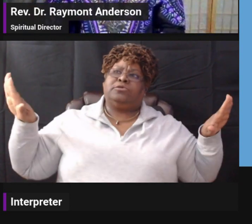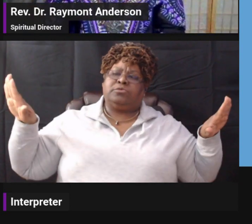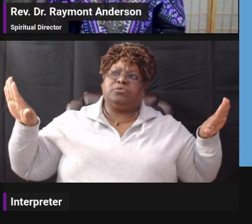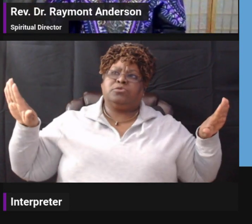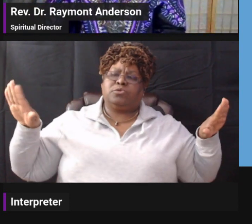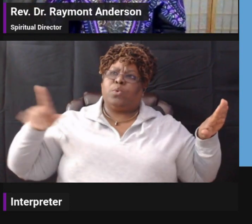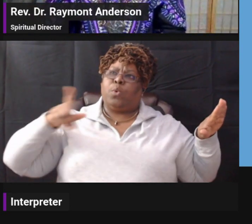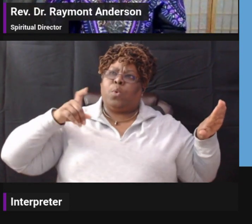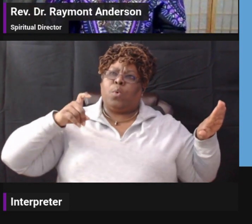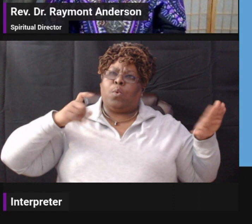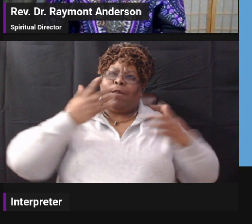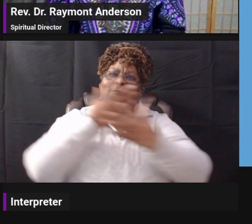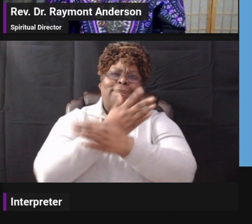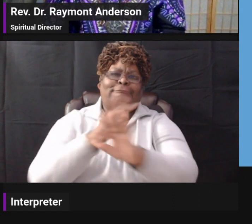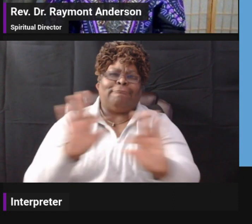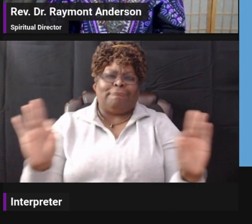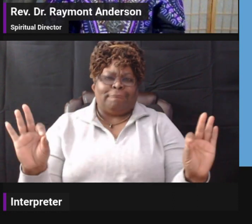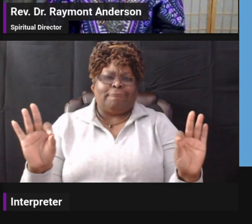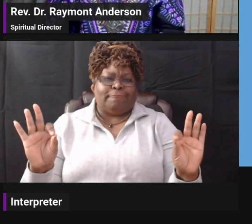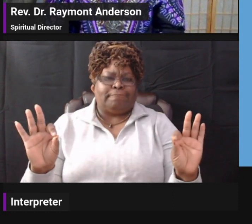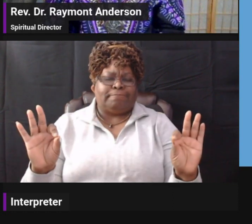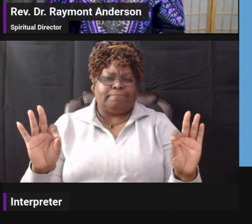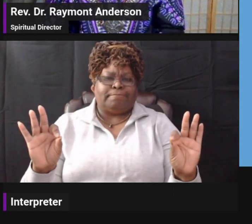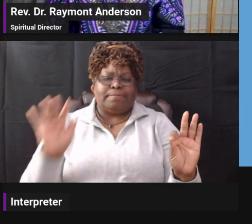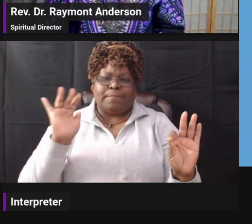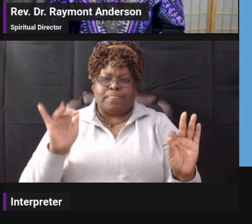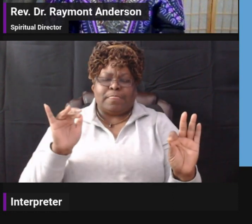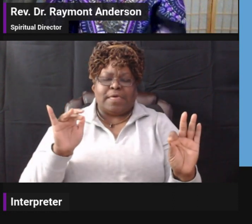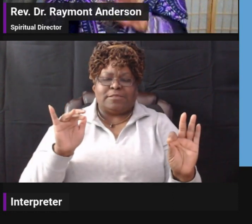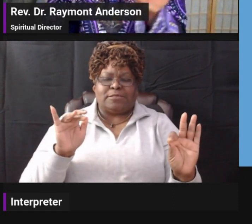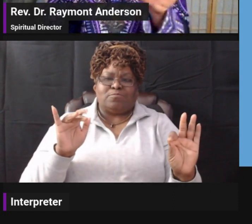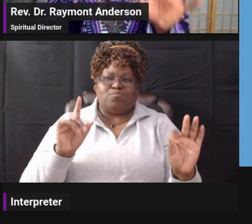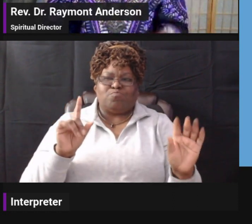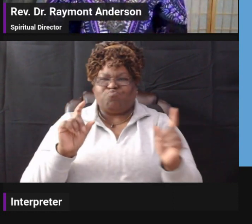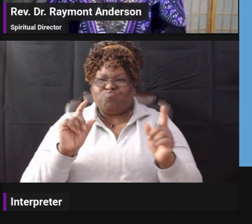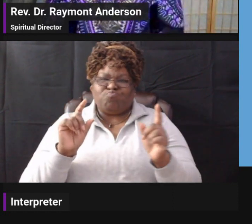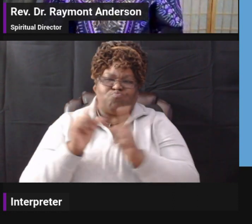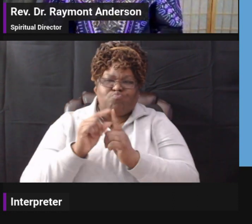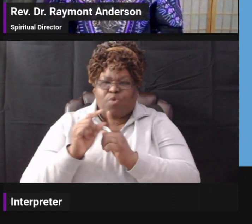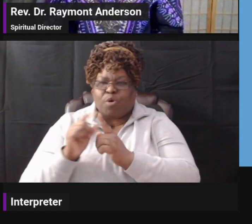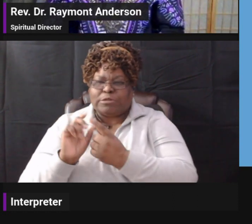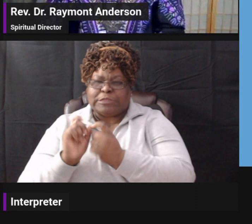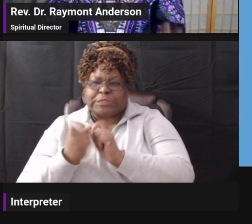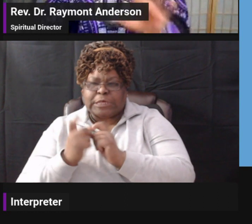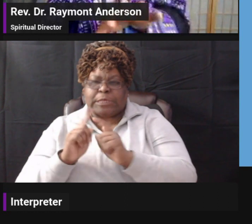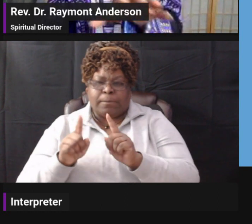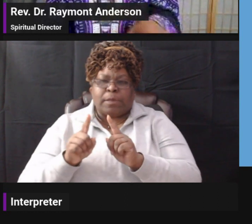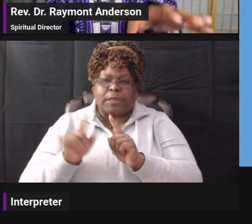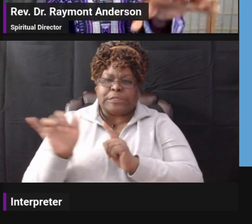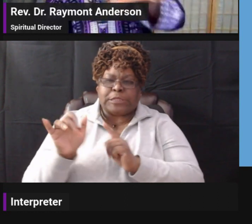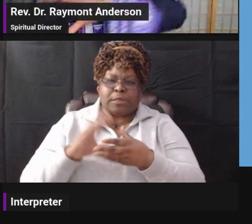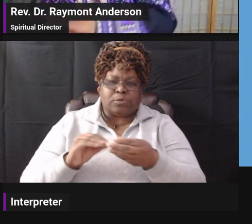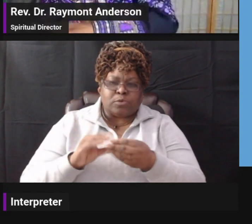actually angels who are setting you free. And that's paraphrase. So